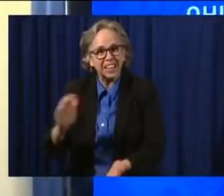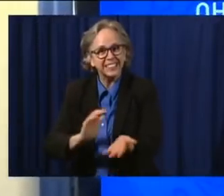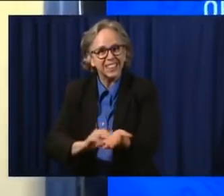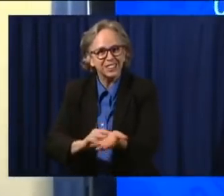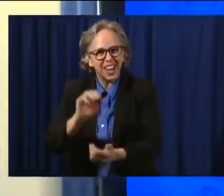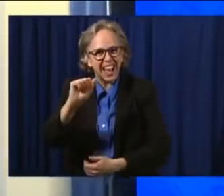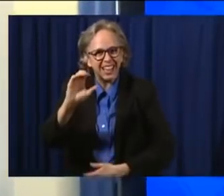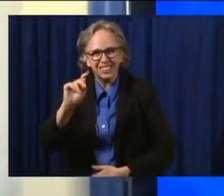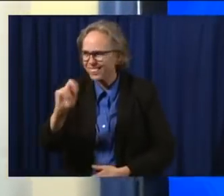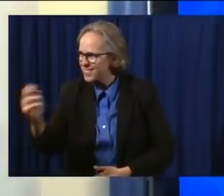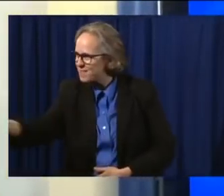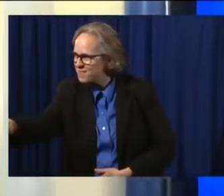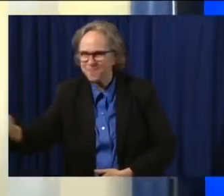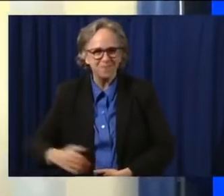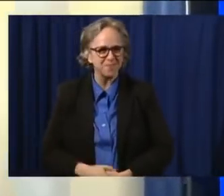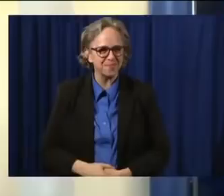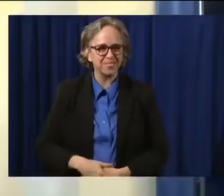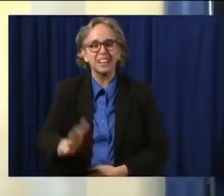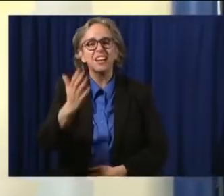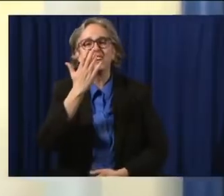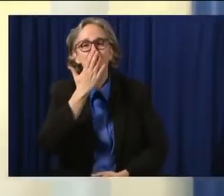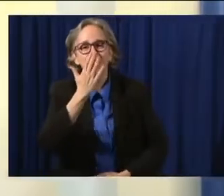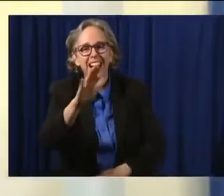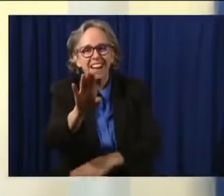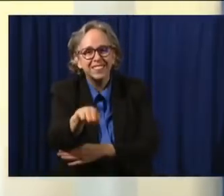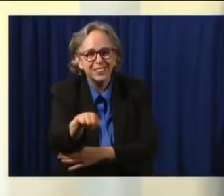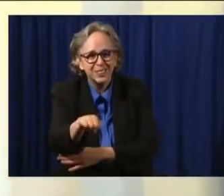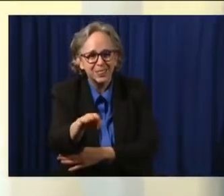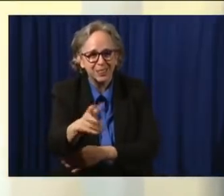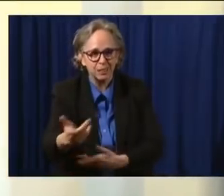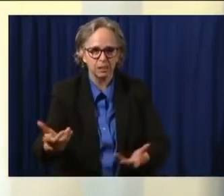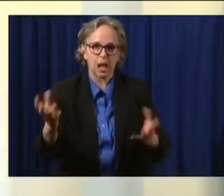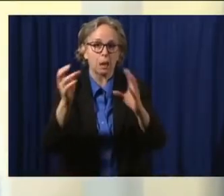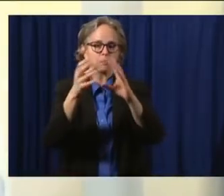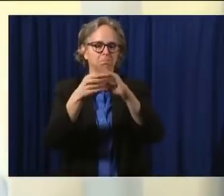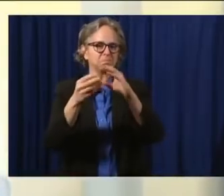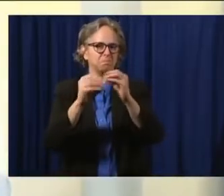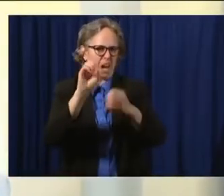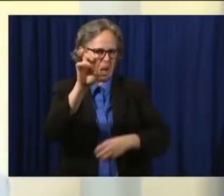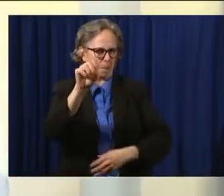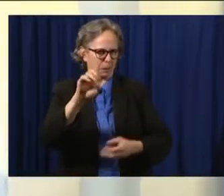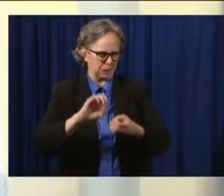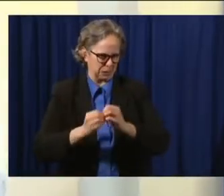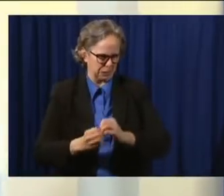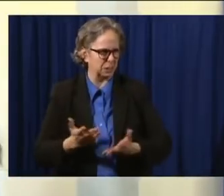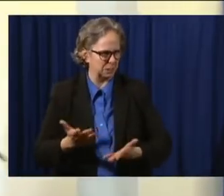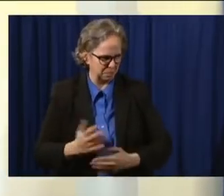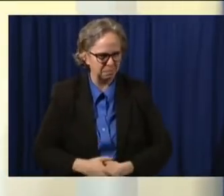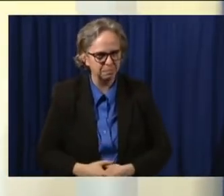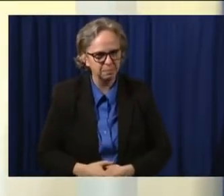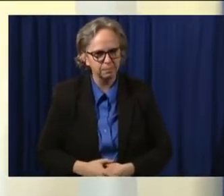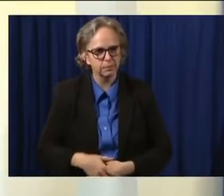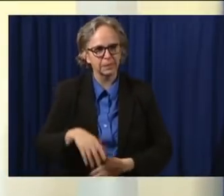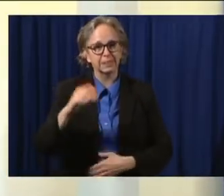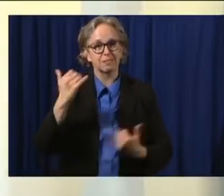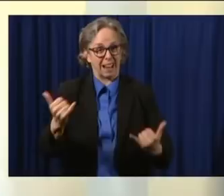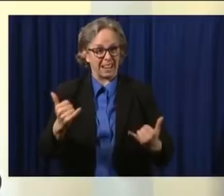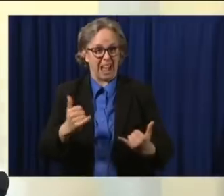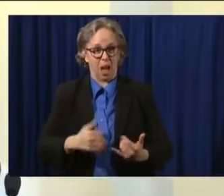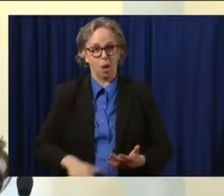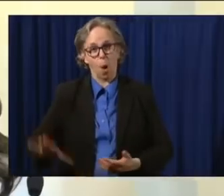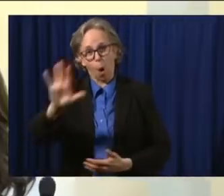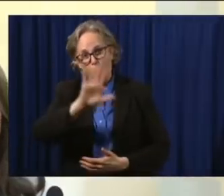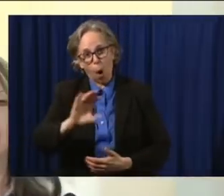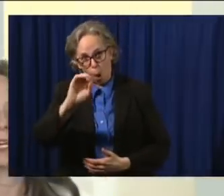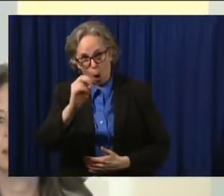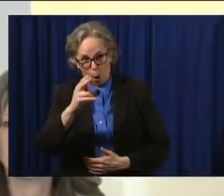We'll start, as always, with the numbers and the confirmed cases right now in Ohio